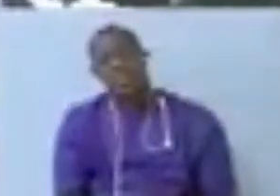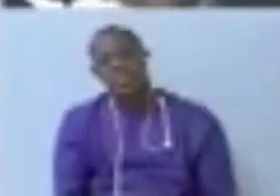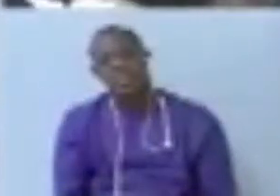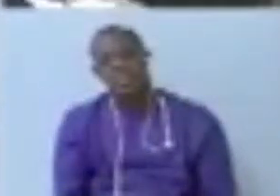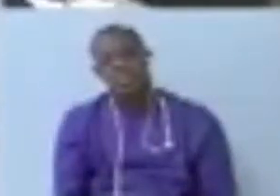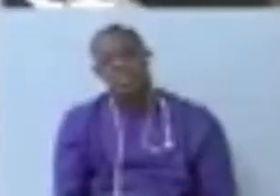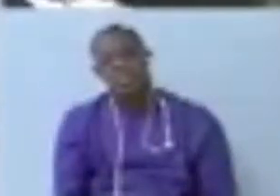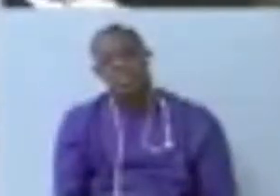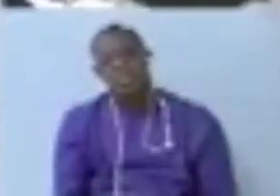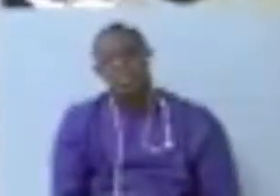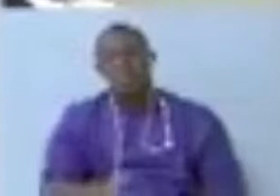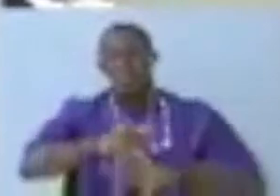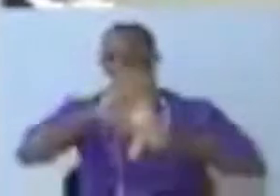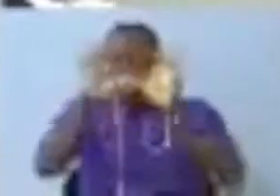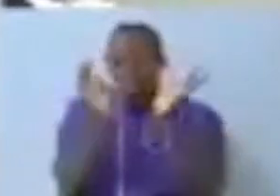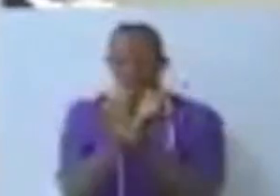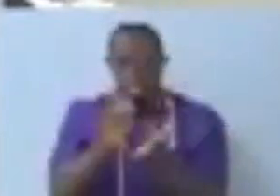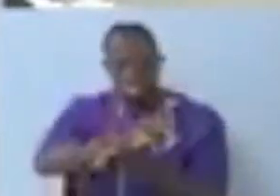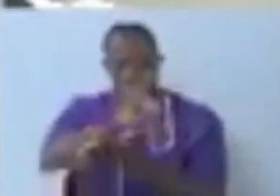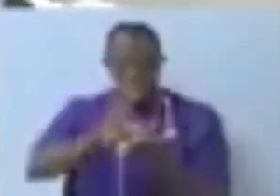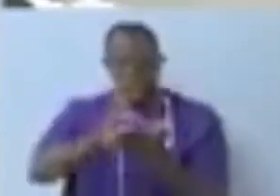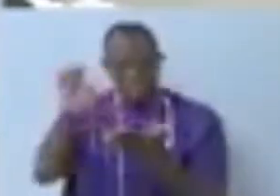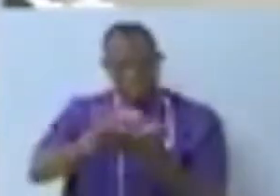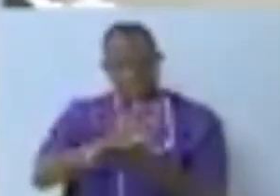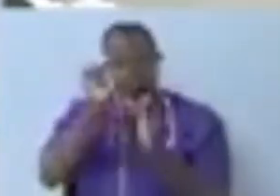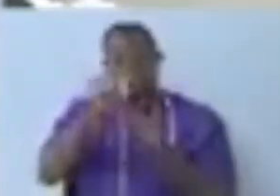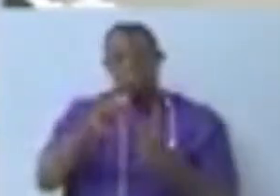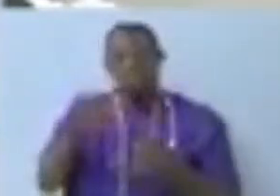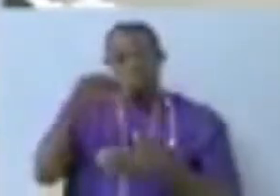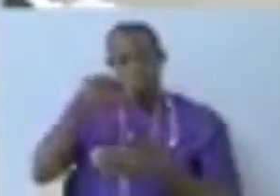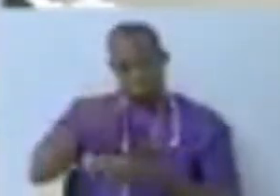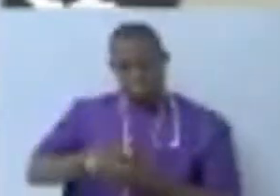We would exhibit all these documents, Madam Chairperson.